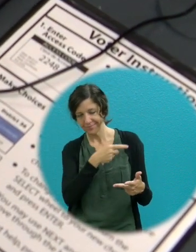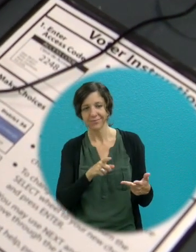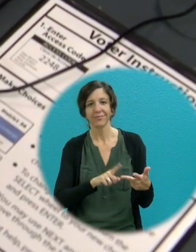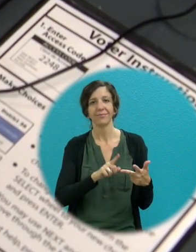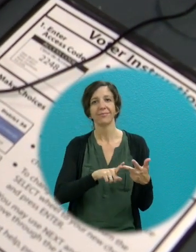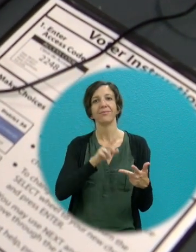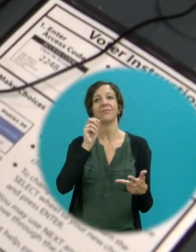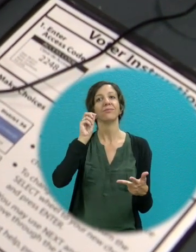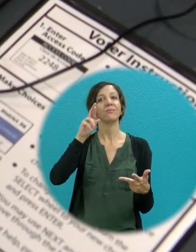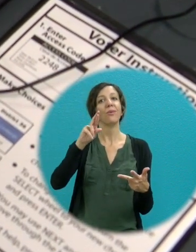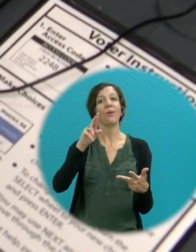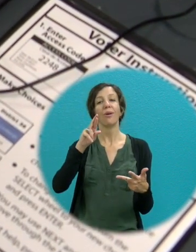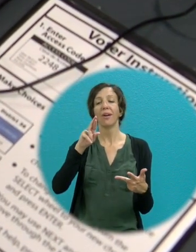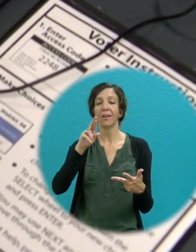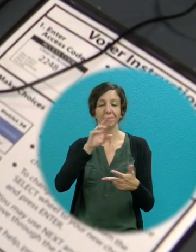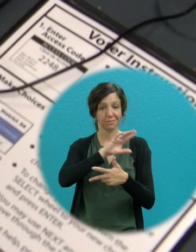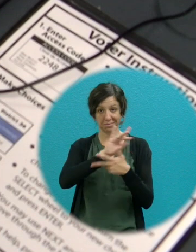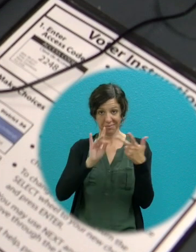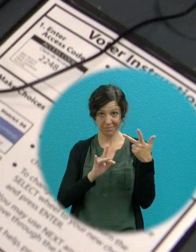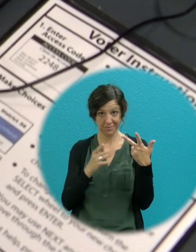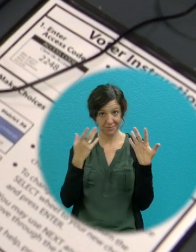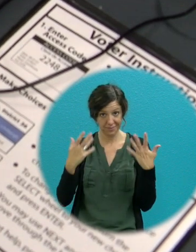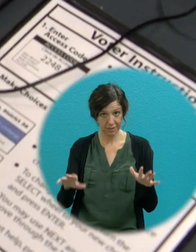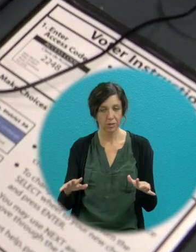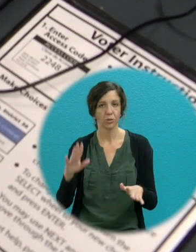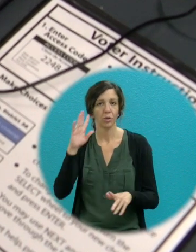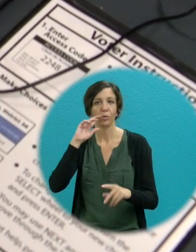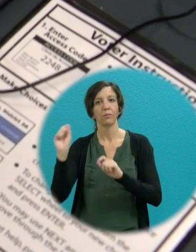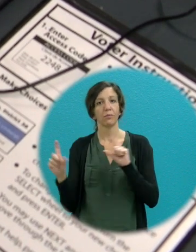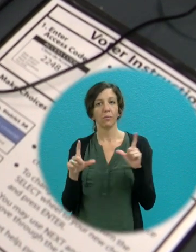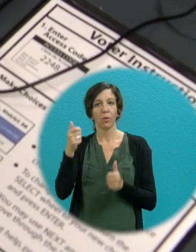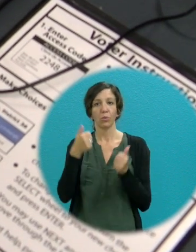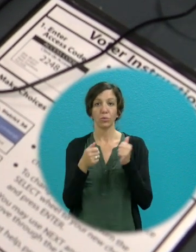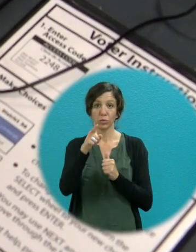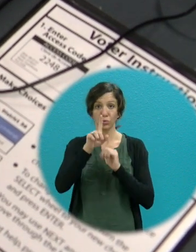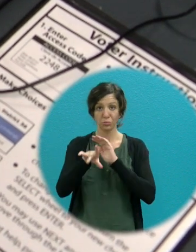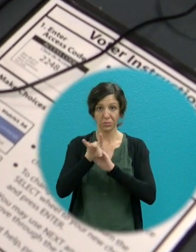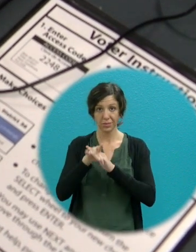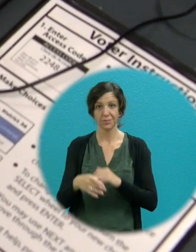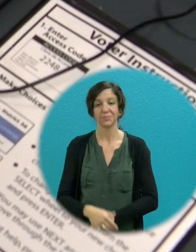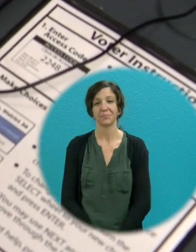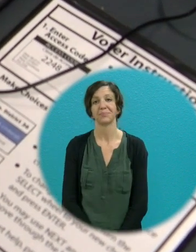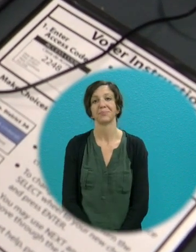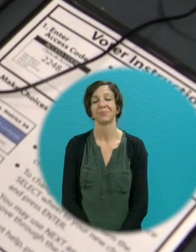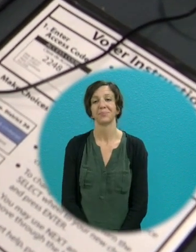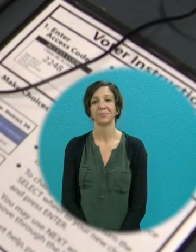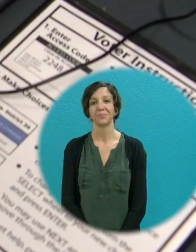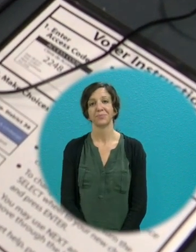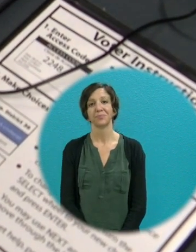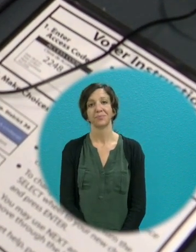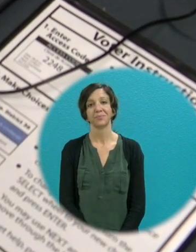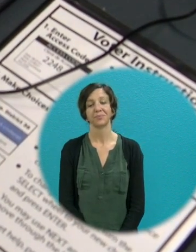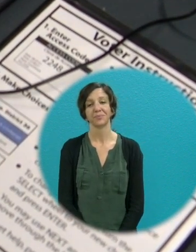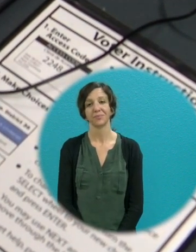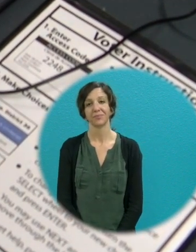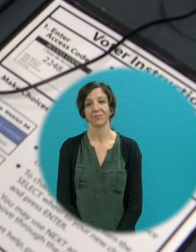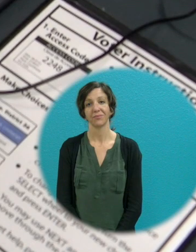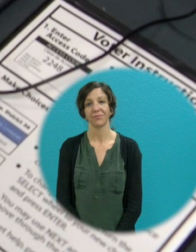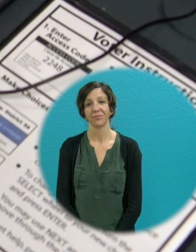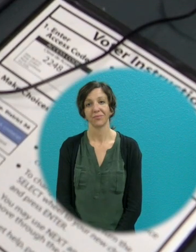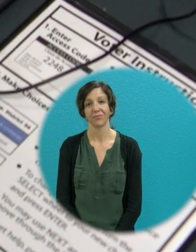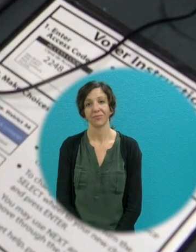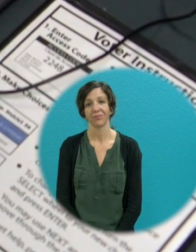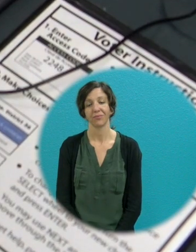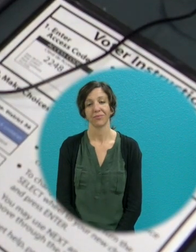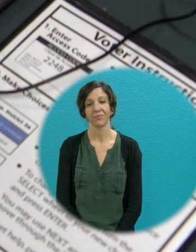And it tells you which Contest. option Governor. you've selected. Contest 2 of 10. Betty Boot Paddington. Bear Power. And